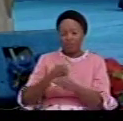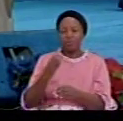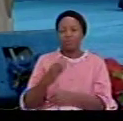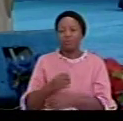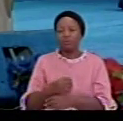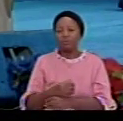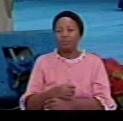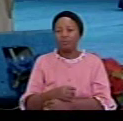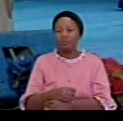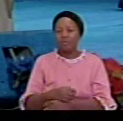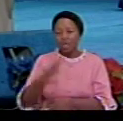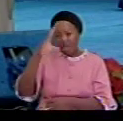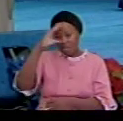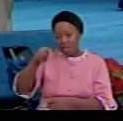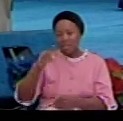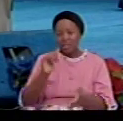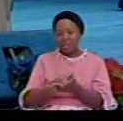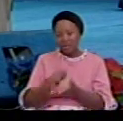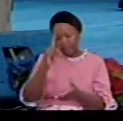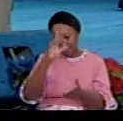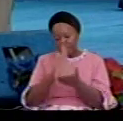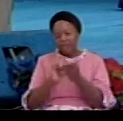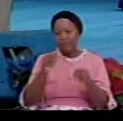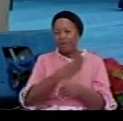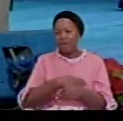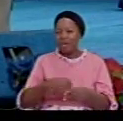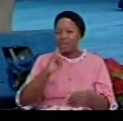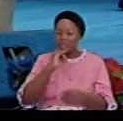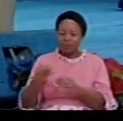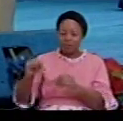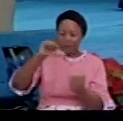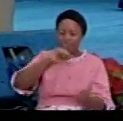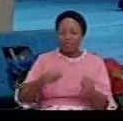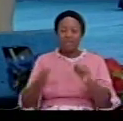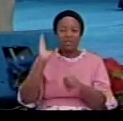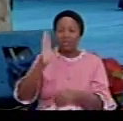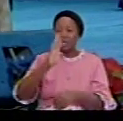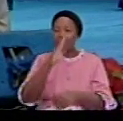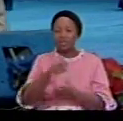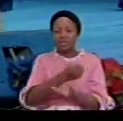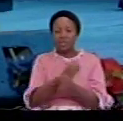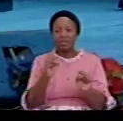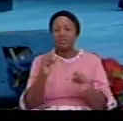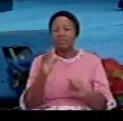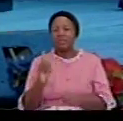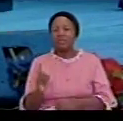He that believeth and is baptized shall be saved.